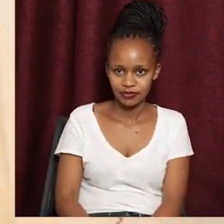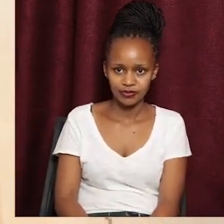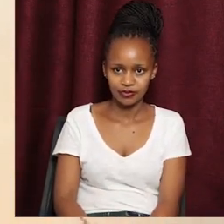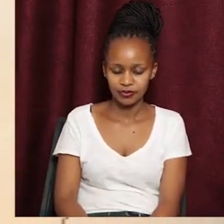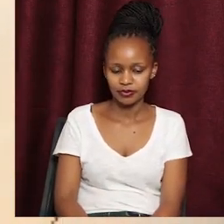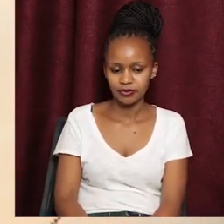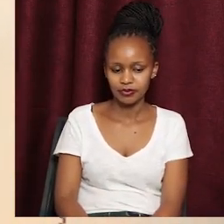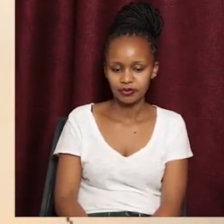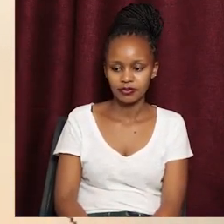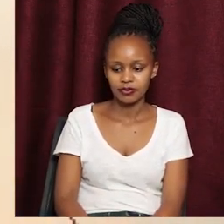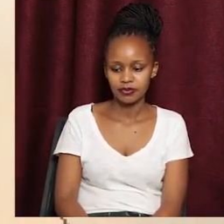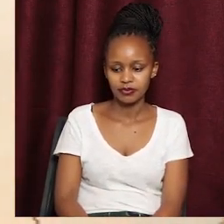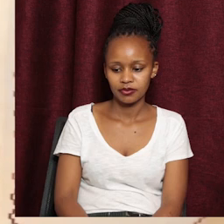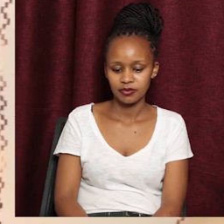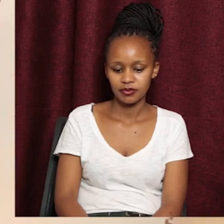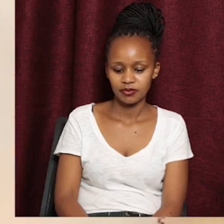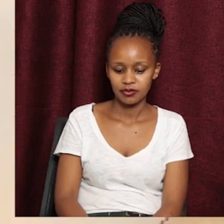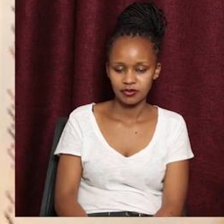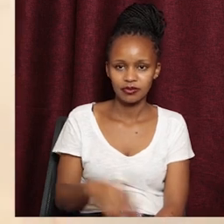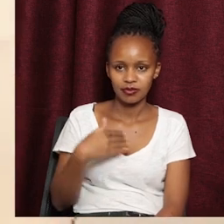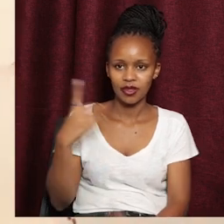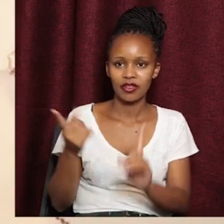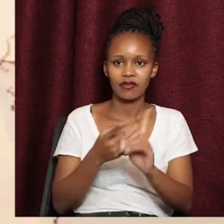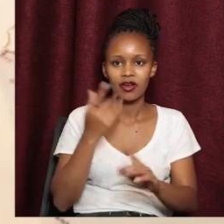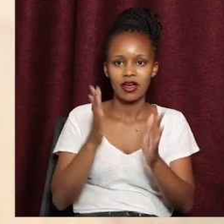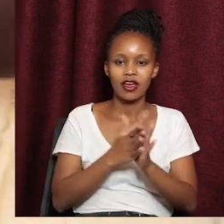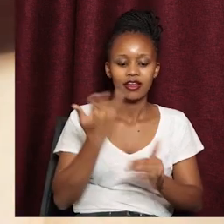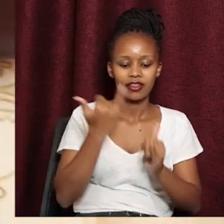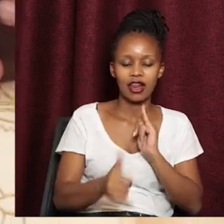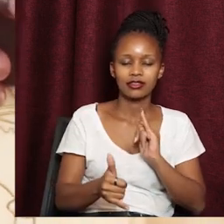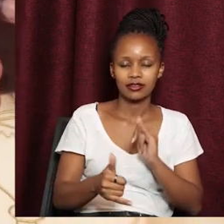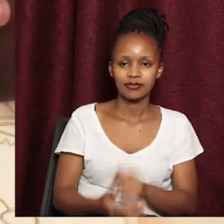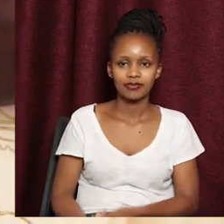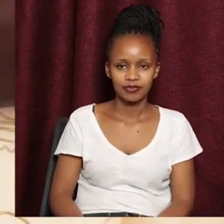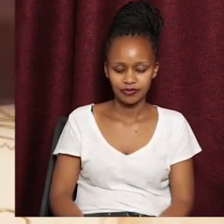This card has got the Alpha and the Omega.